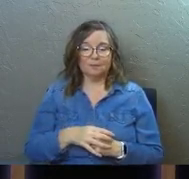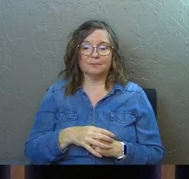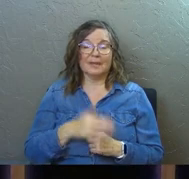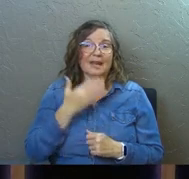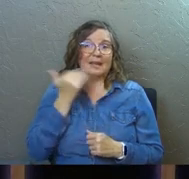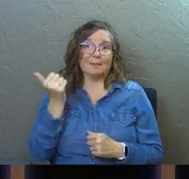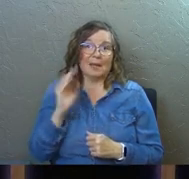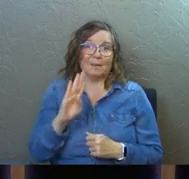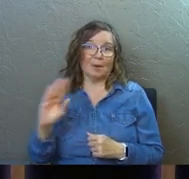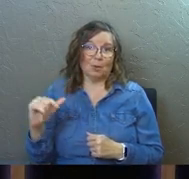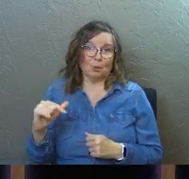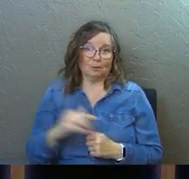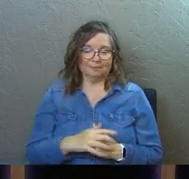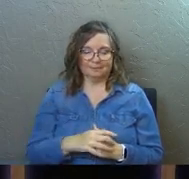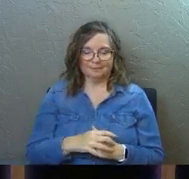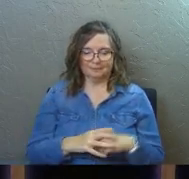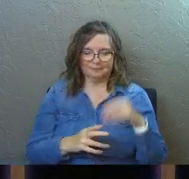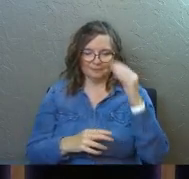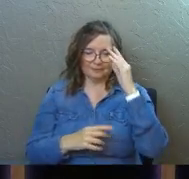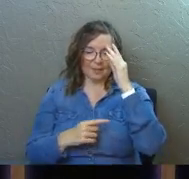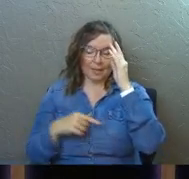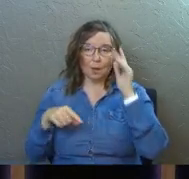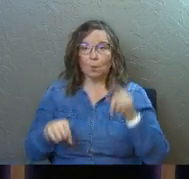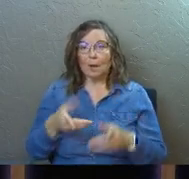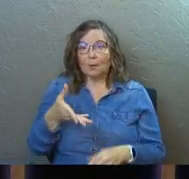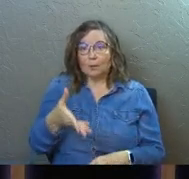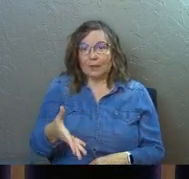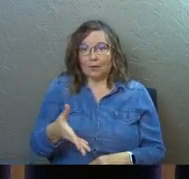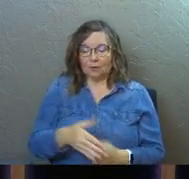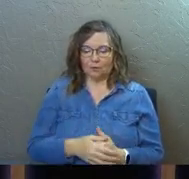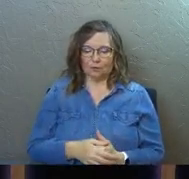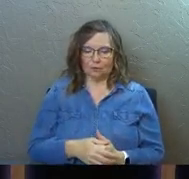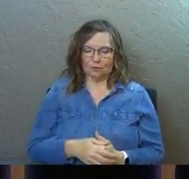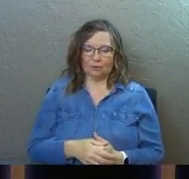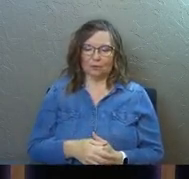And it's the best barbecue. And while we were there,